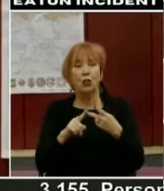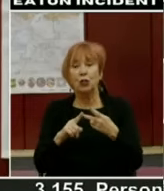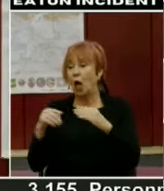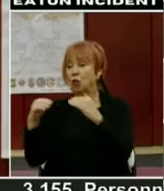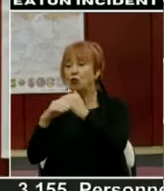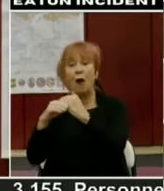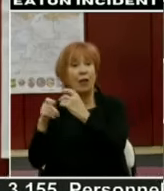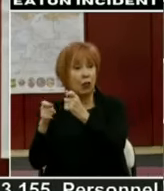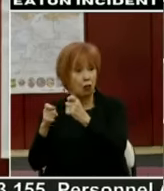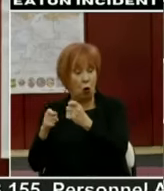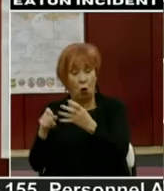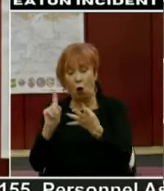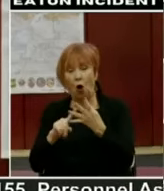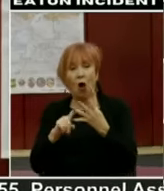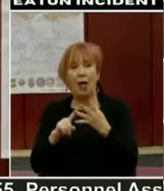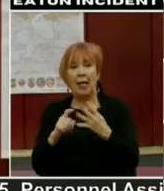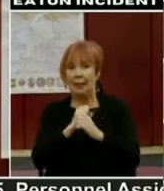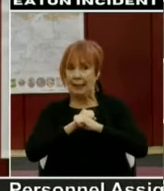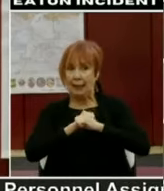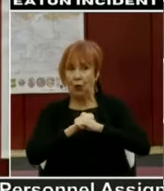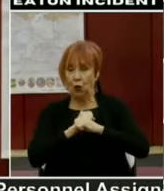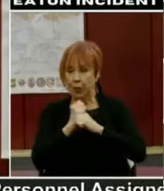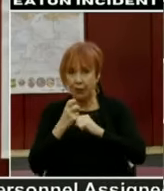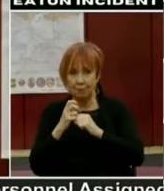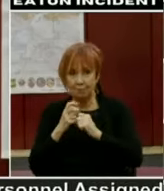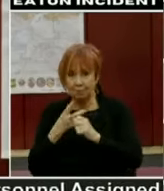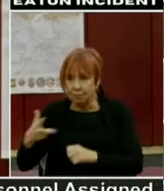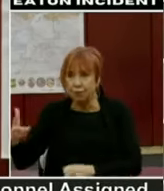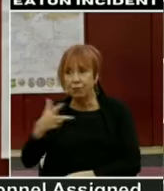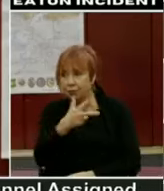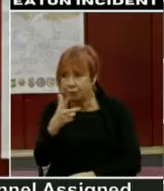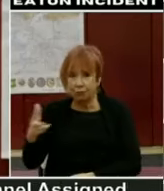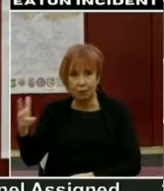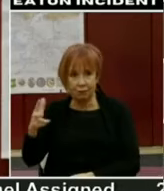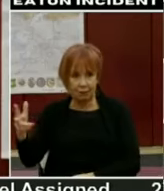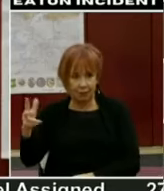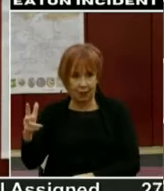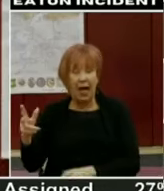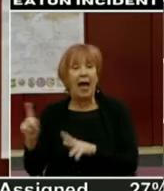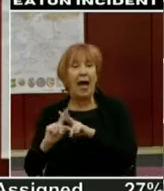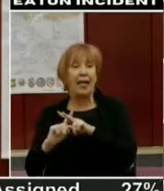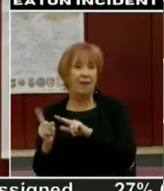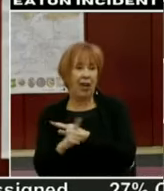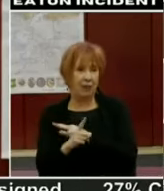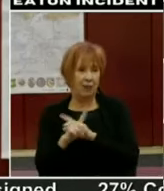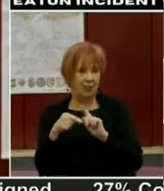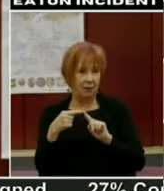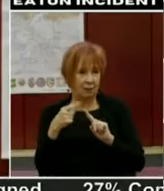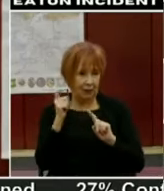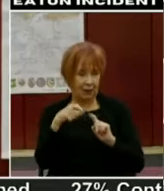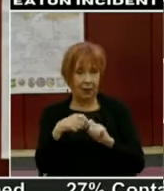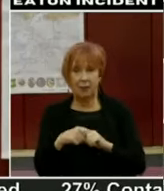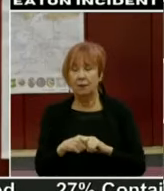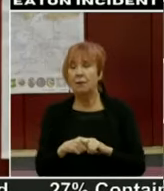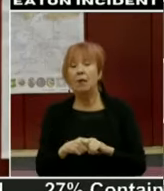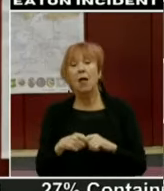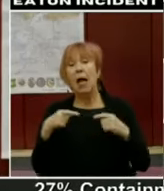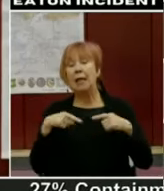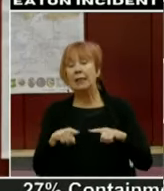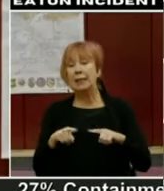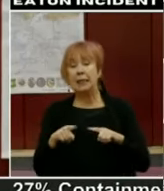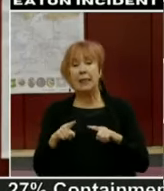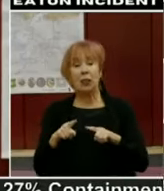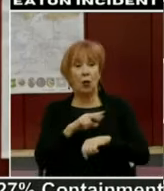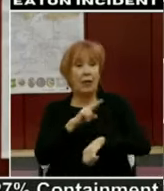points, roving security, and evacuations as needed. We're still supported by the